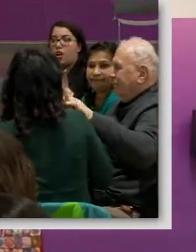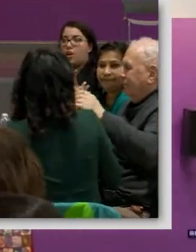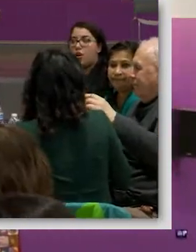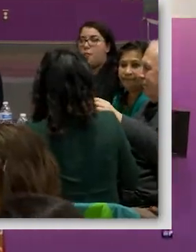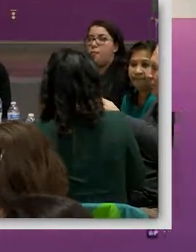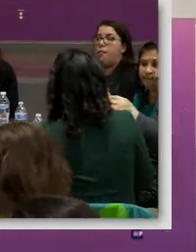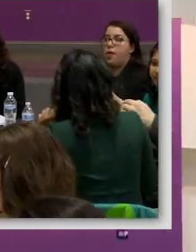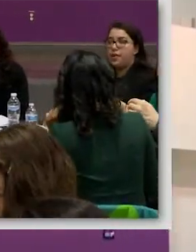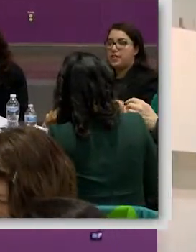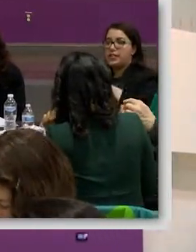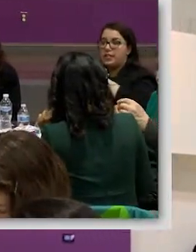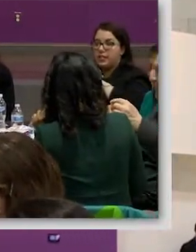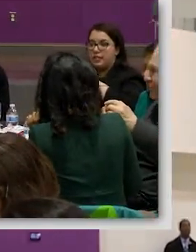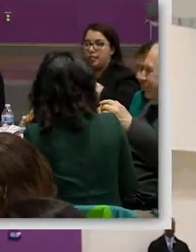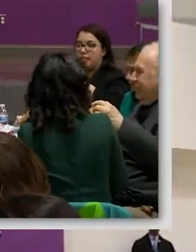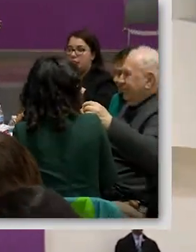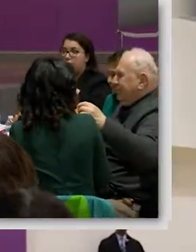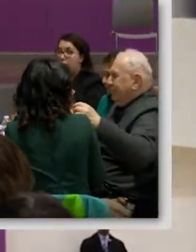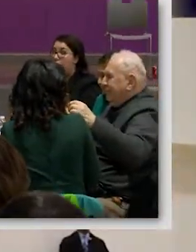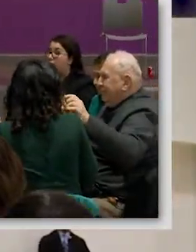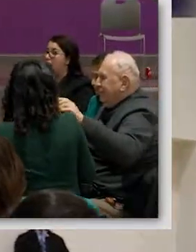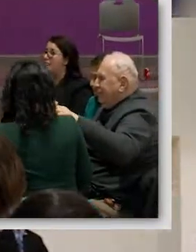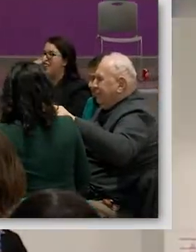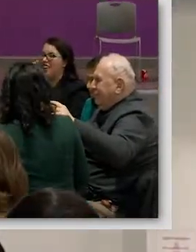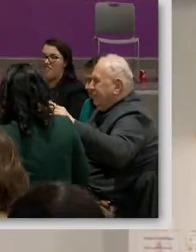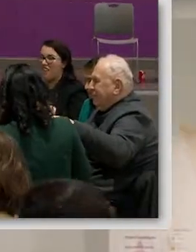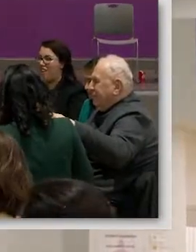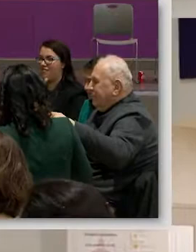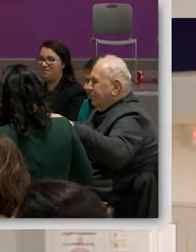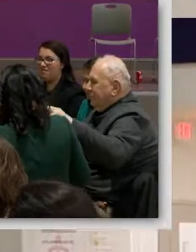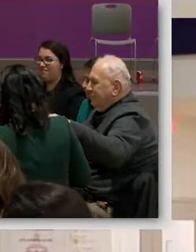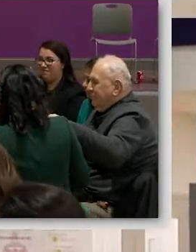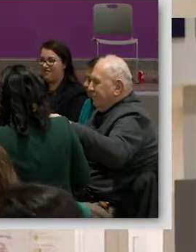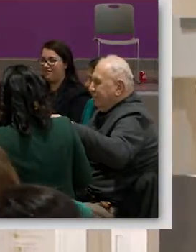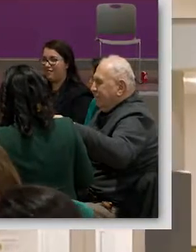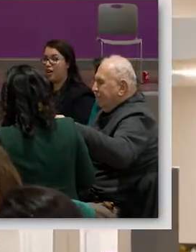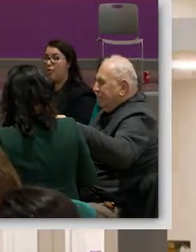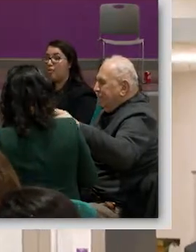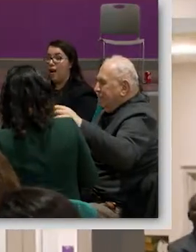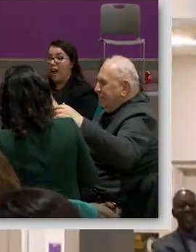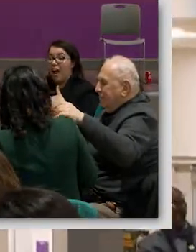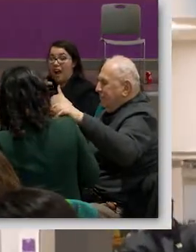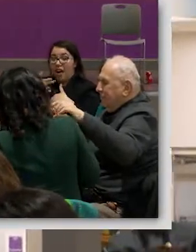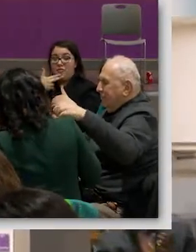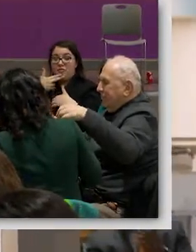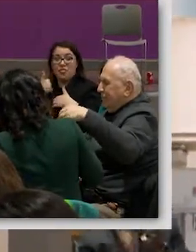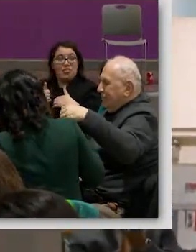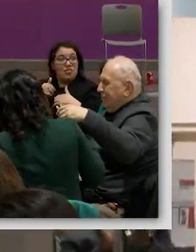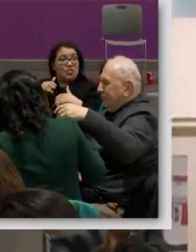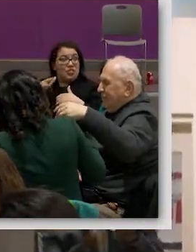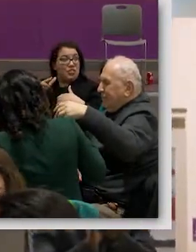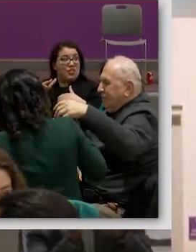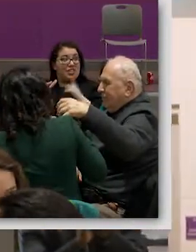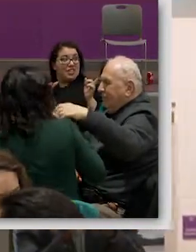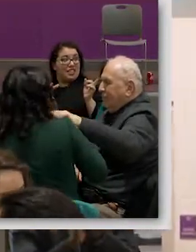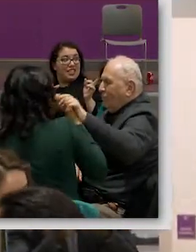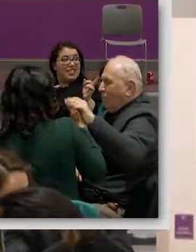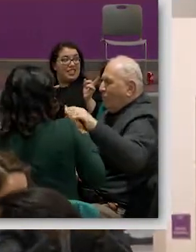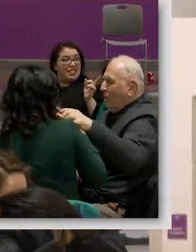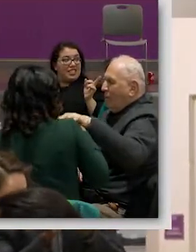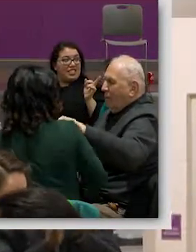operations. I'm not as much fun as Courtney. However, I have very cute Charlie next to me, who is now on TV.